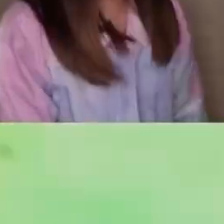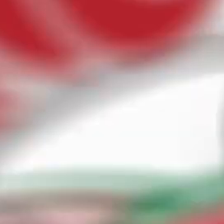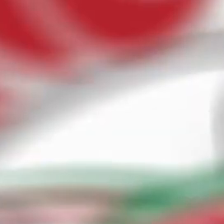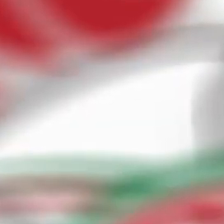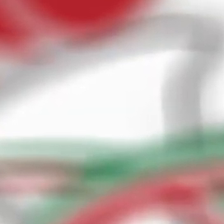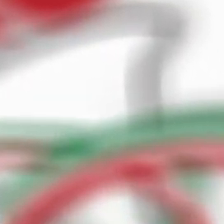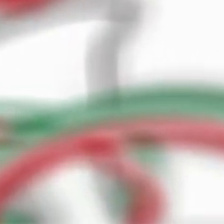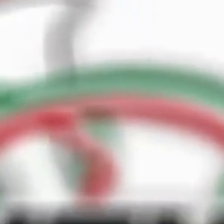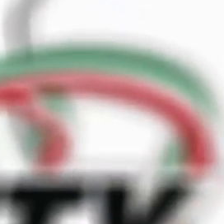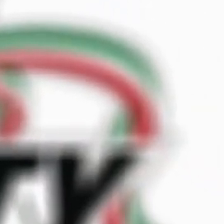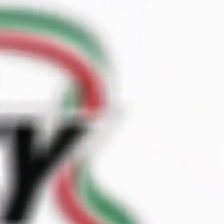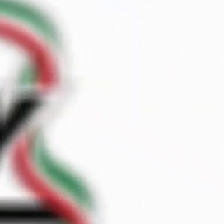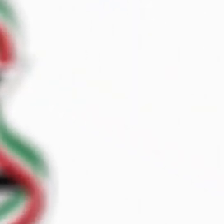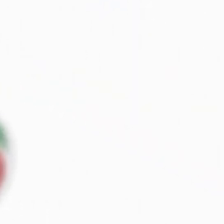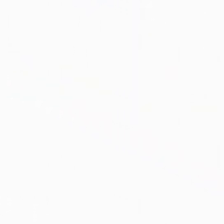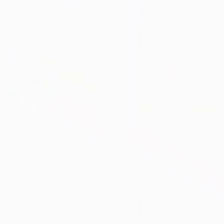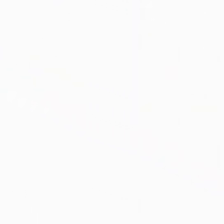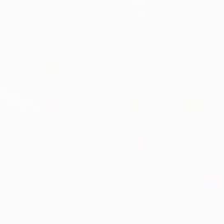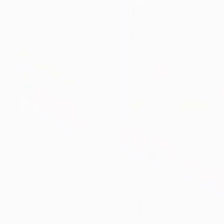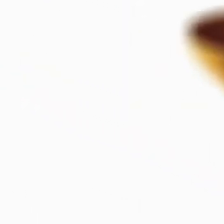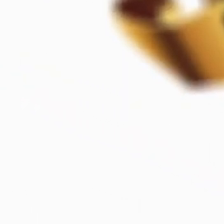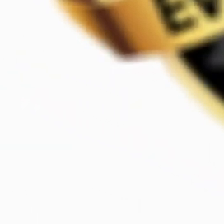na.